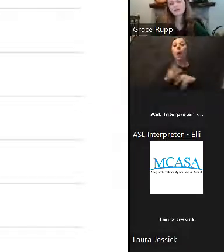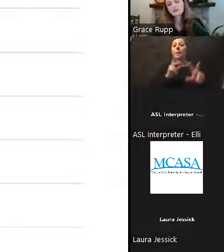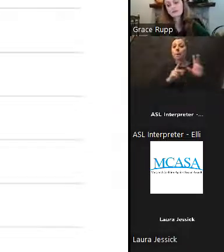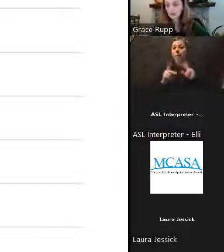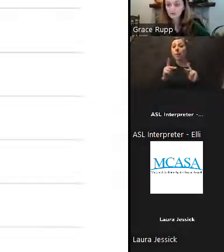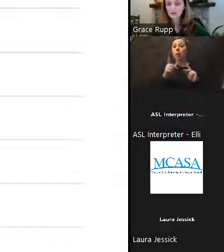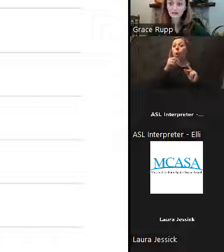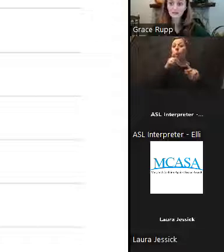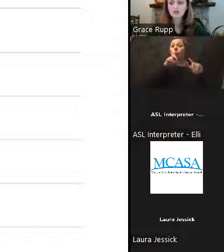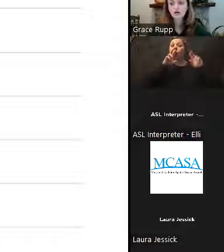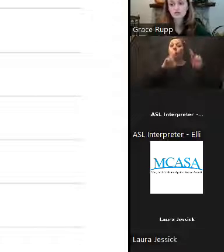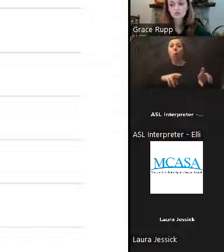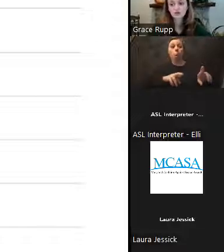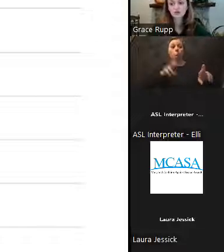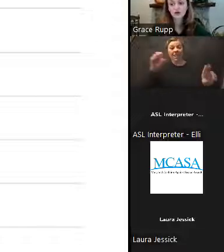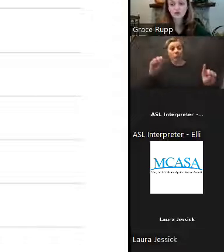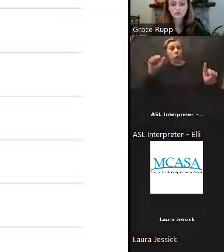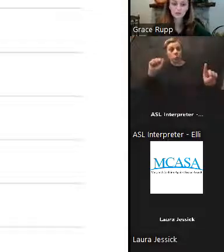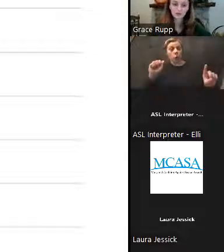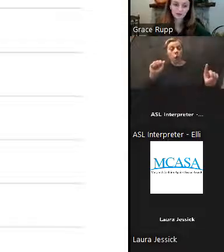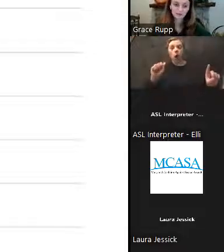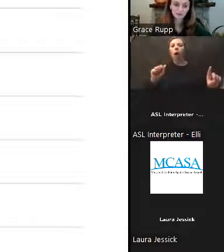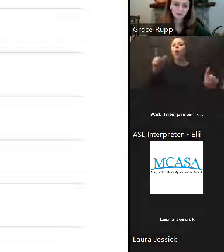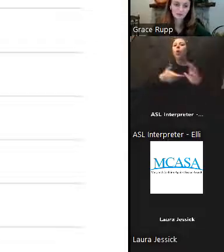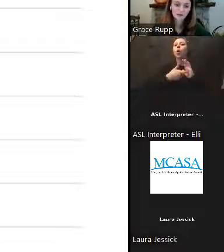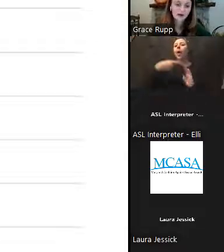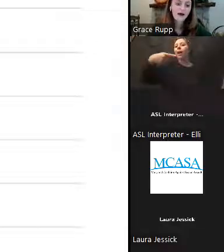be proven, they would have then been charged with a false report.